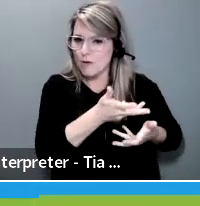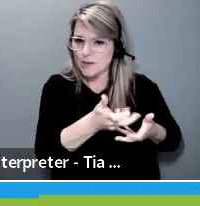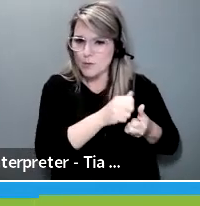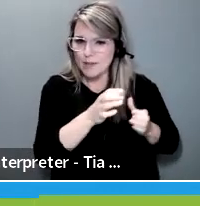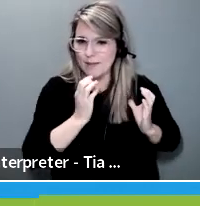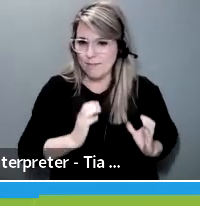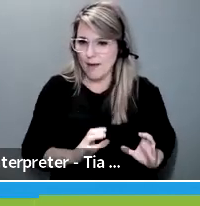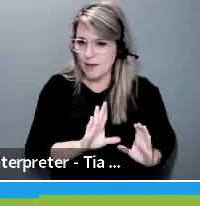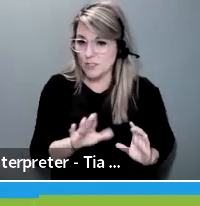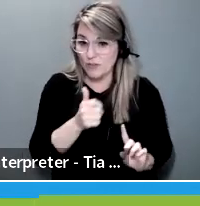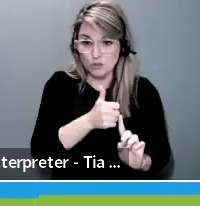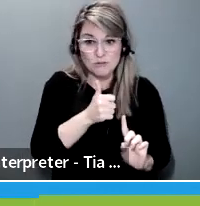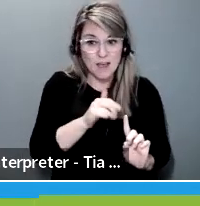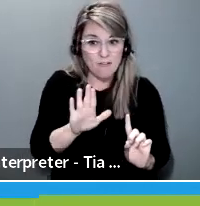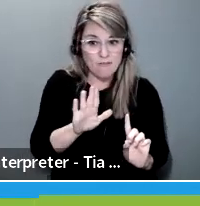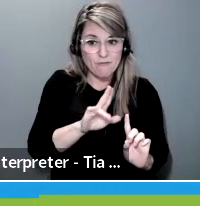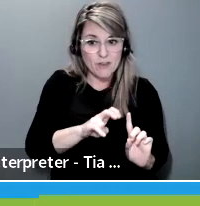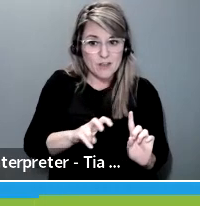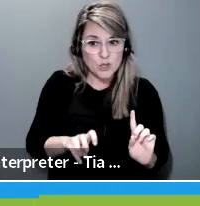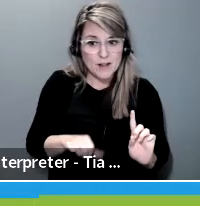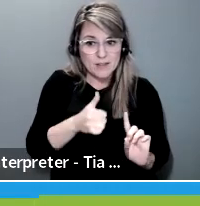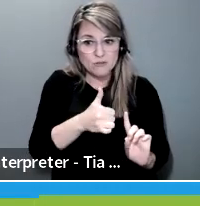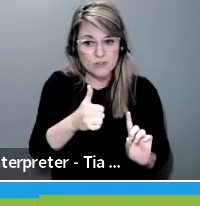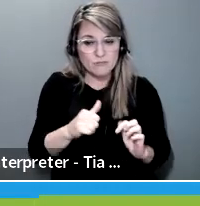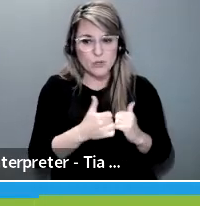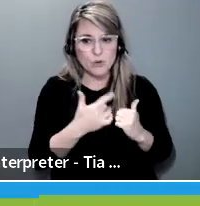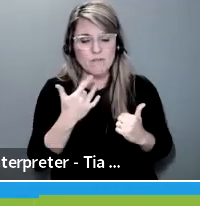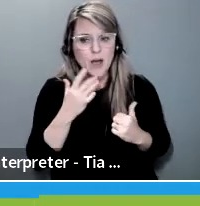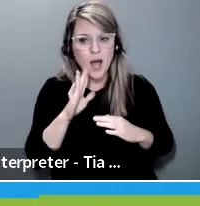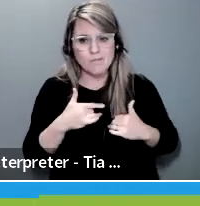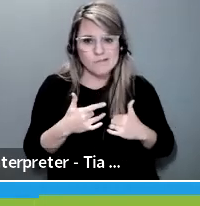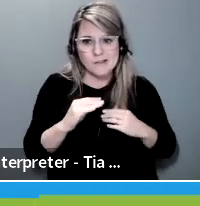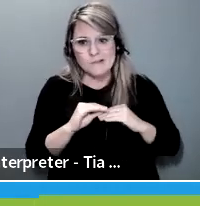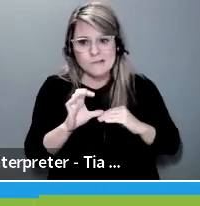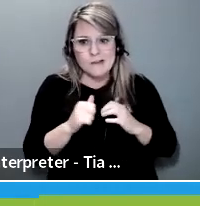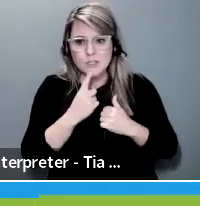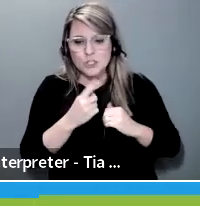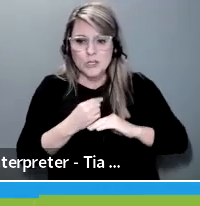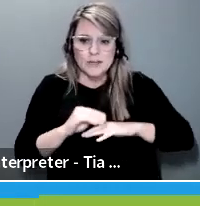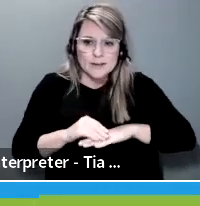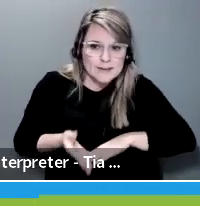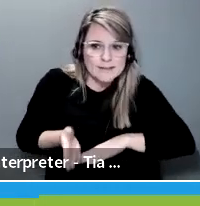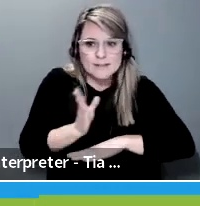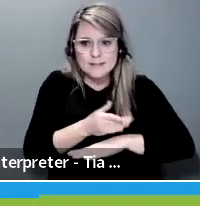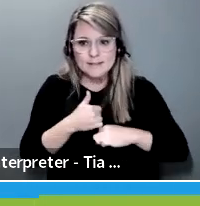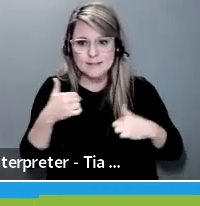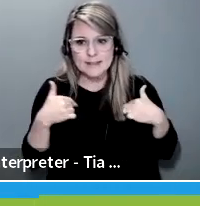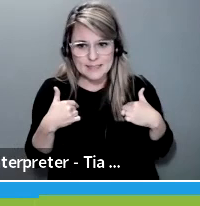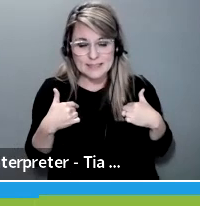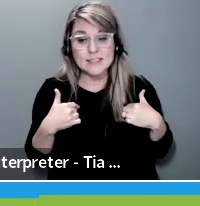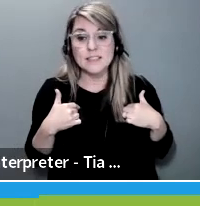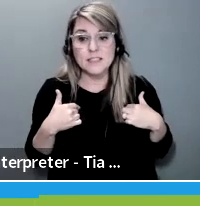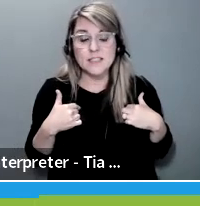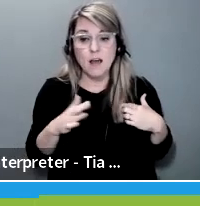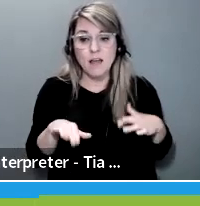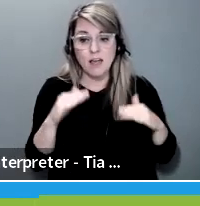things that you can do better at, or things that you're really great at. That is a key element in being a good provider. Being strength-based,